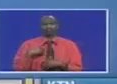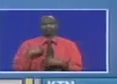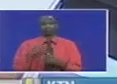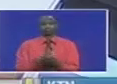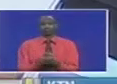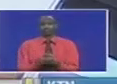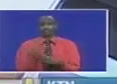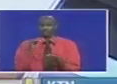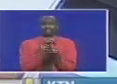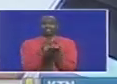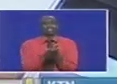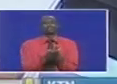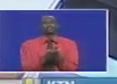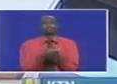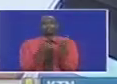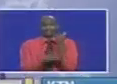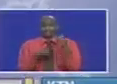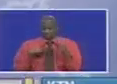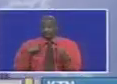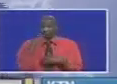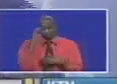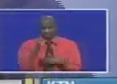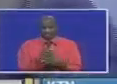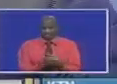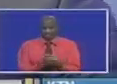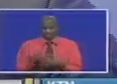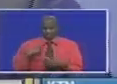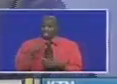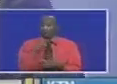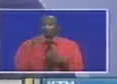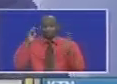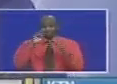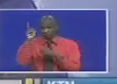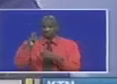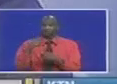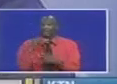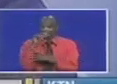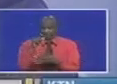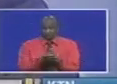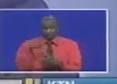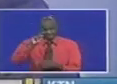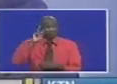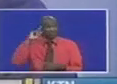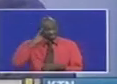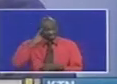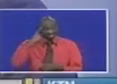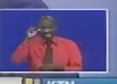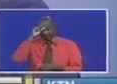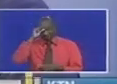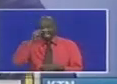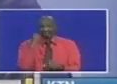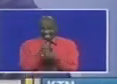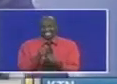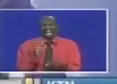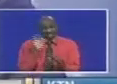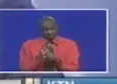you. Let's now bring in our viewers into this conversation and to our big question tonight, and we are asking you, do you think the government has done enough to help